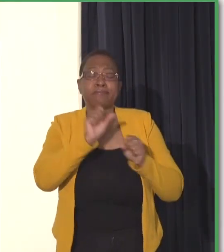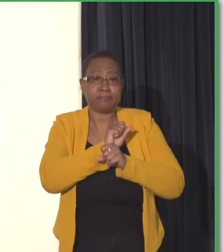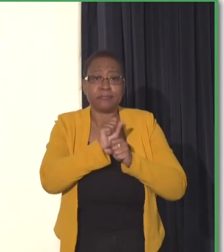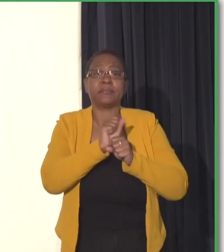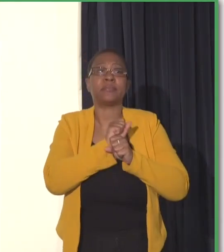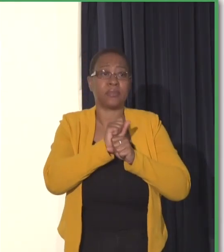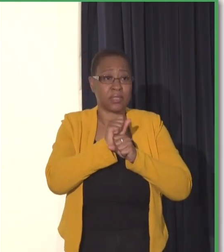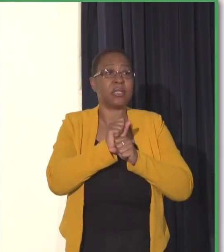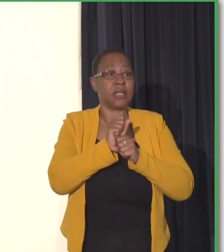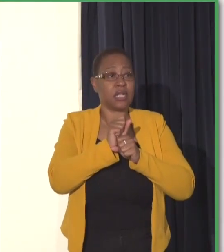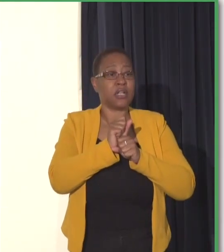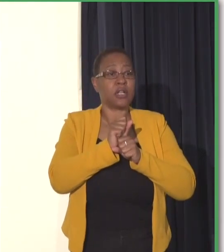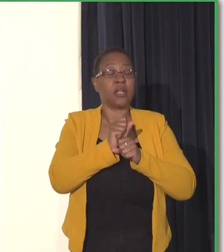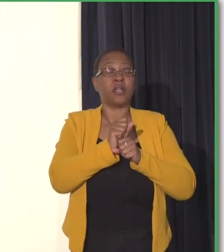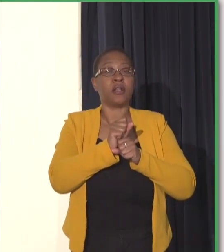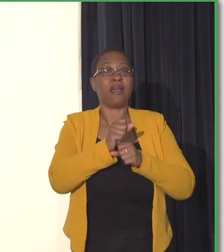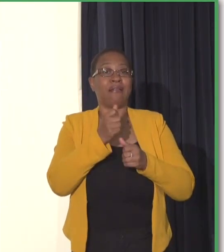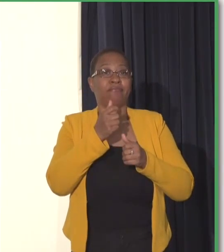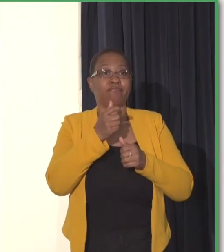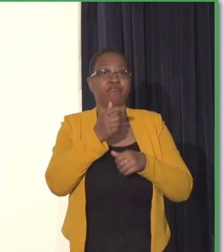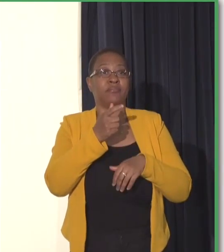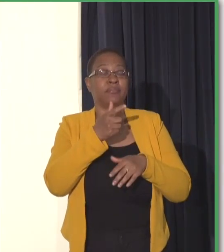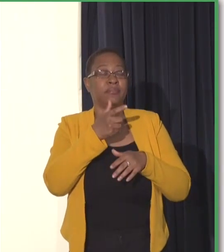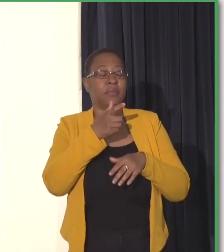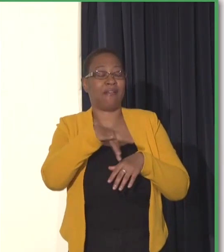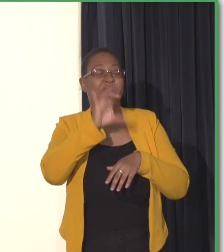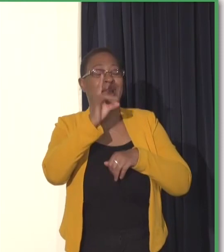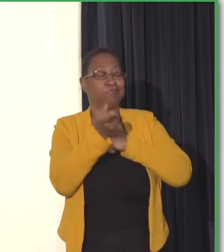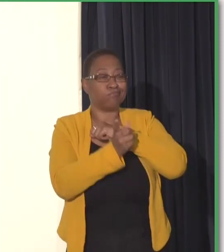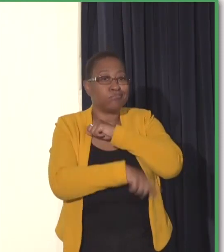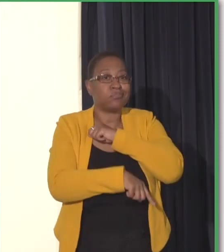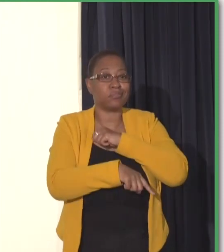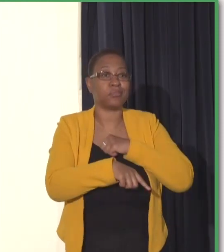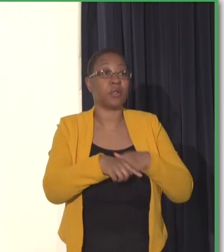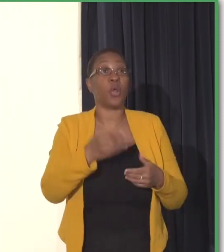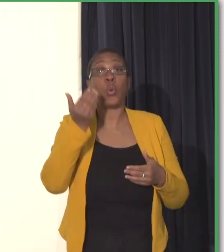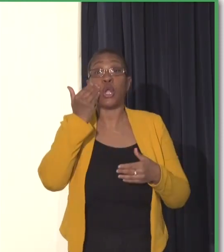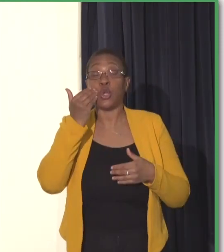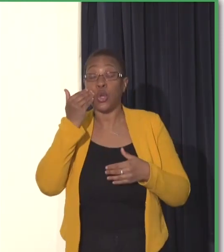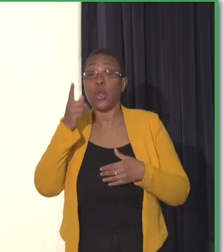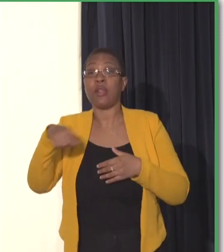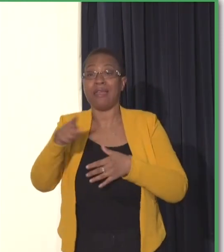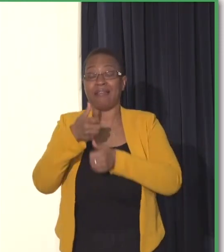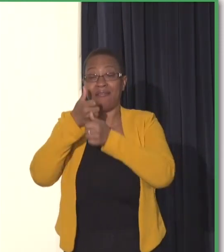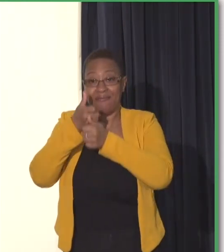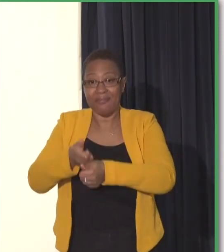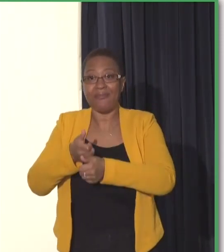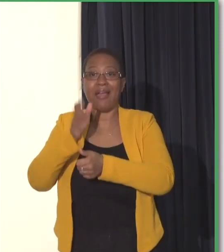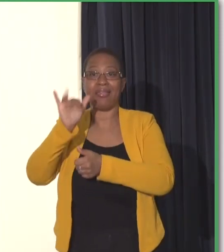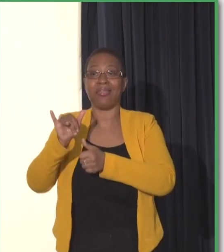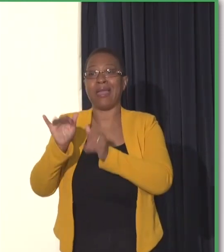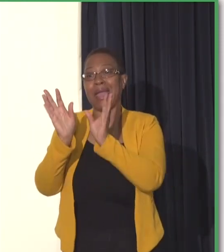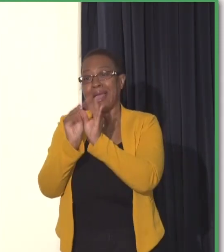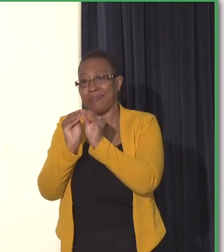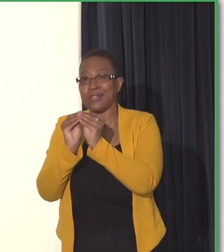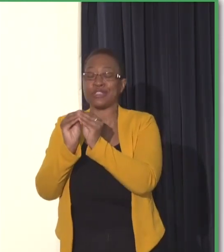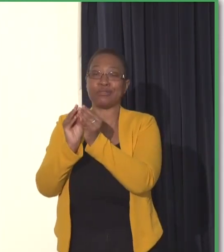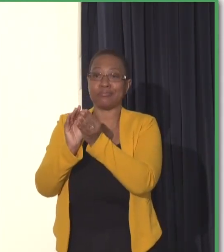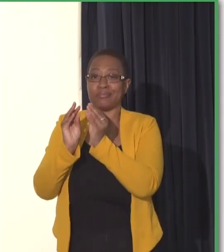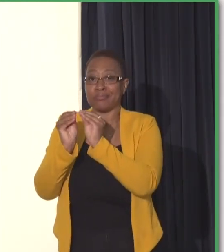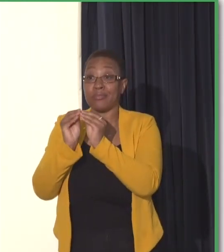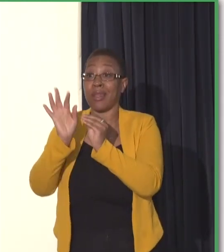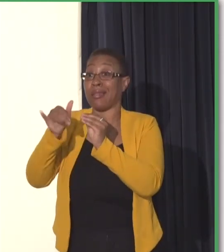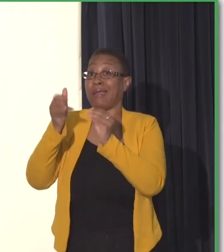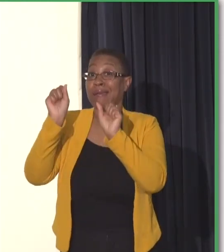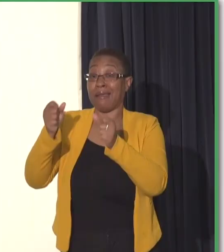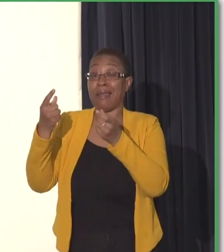through the actual enforcement or not? We know they all go through binding arbitration, and that can